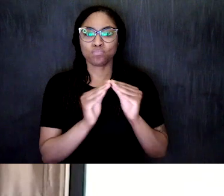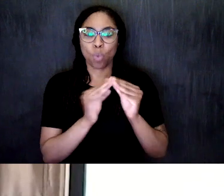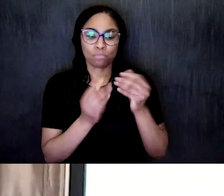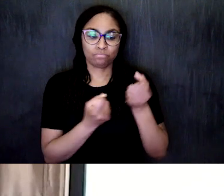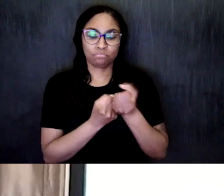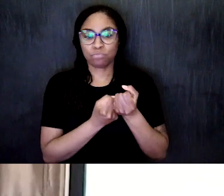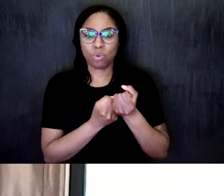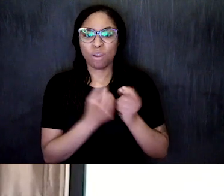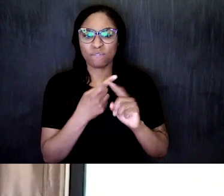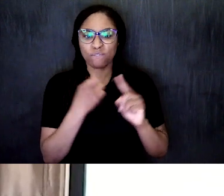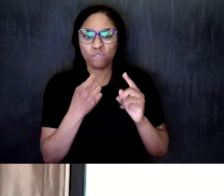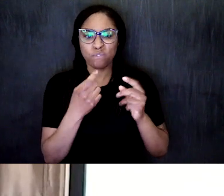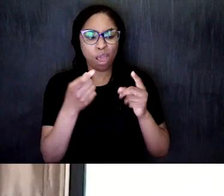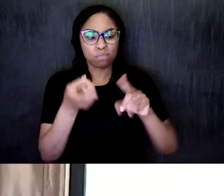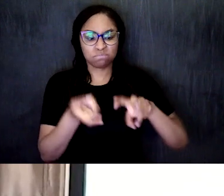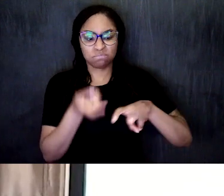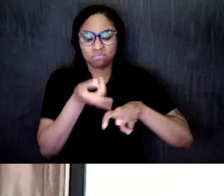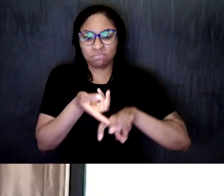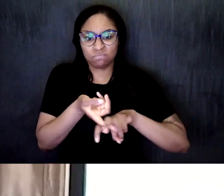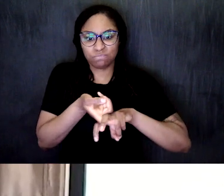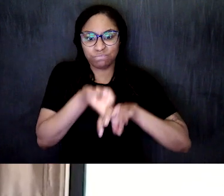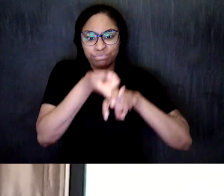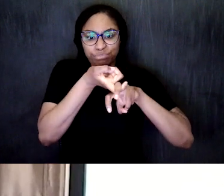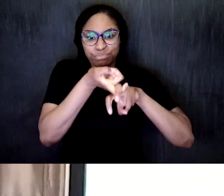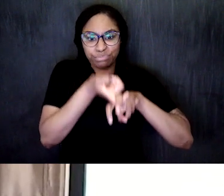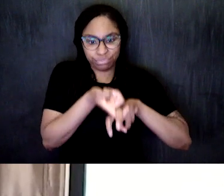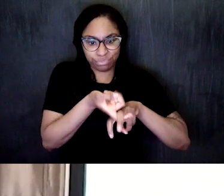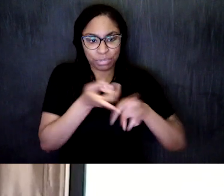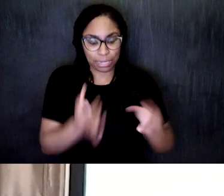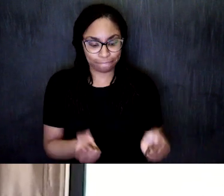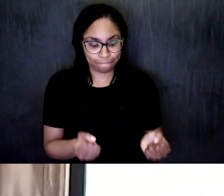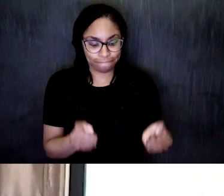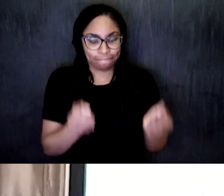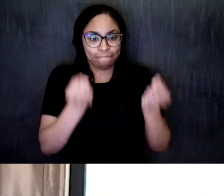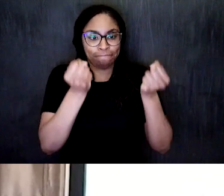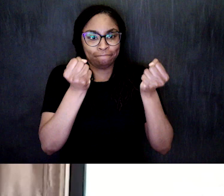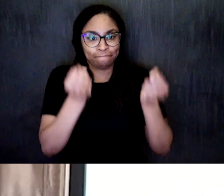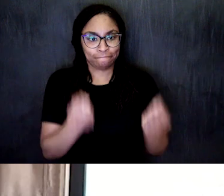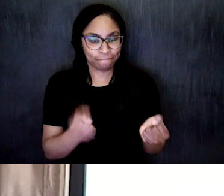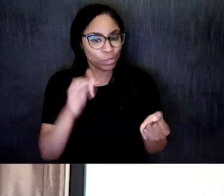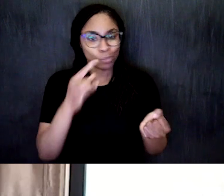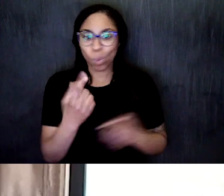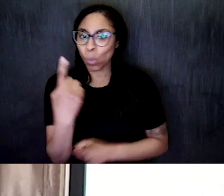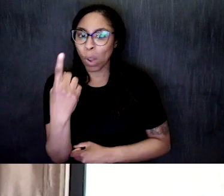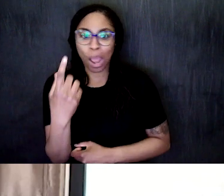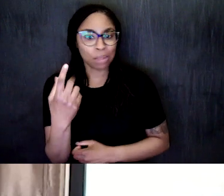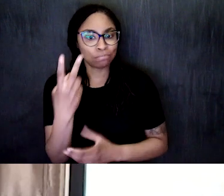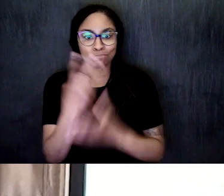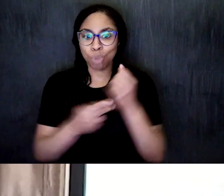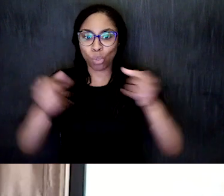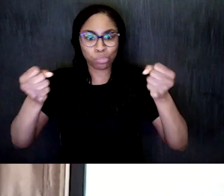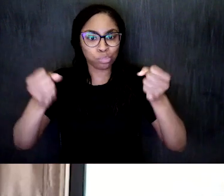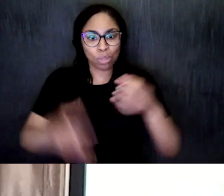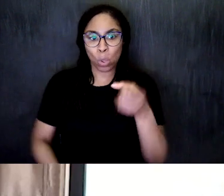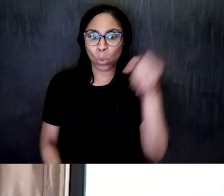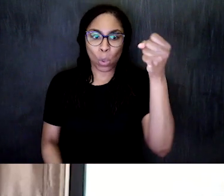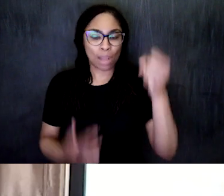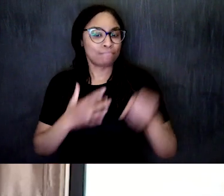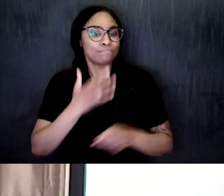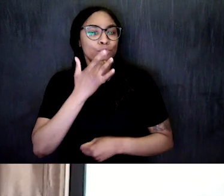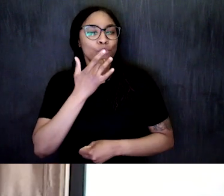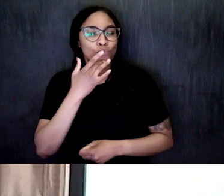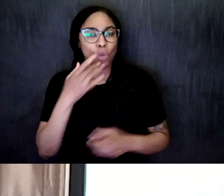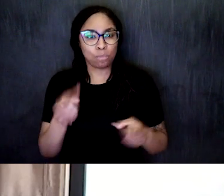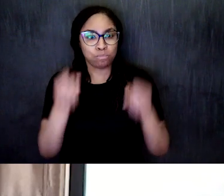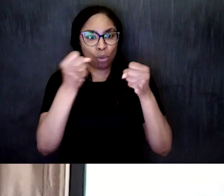strap. Okay? Now bring the strap together. You can hold it in both hands, one hand, the other, whatever works for you. I